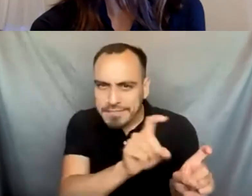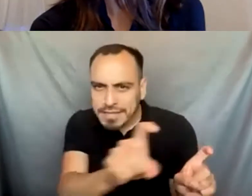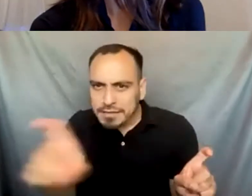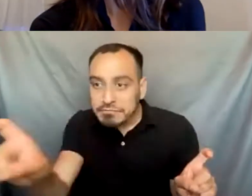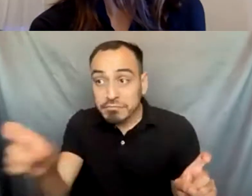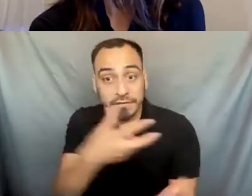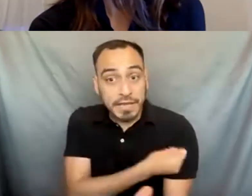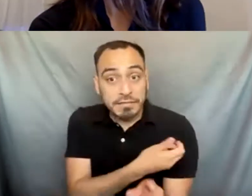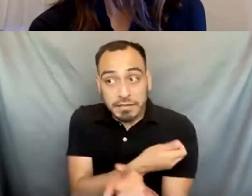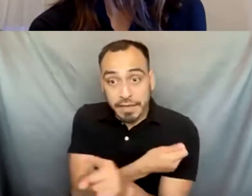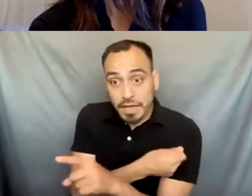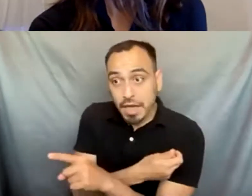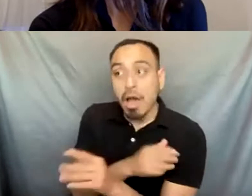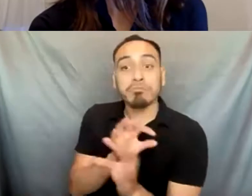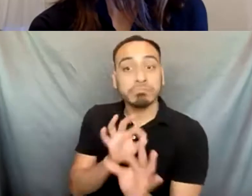on.